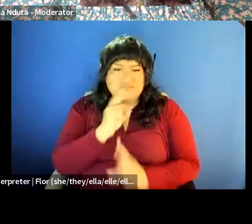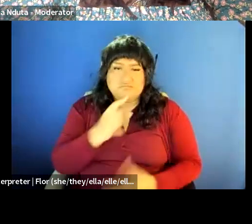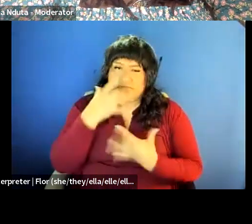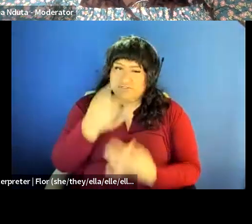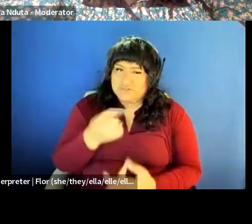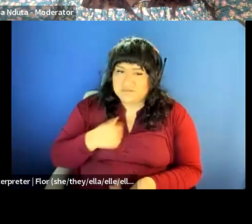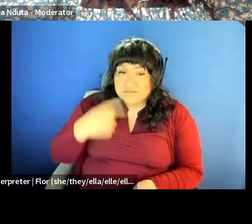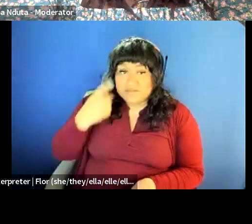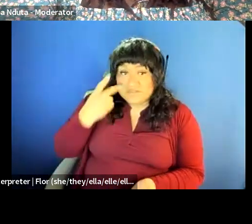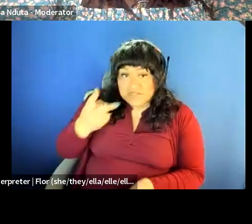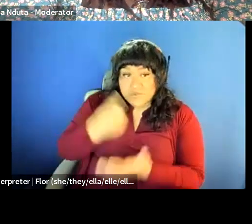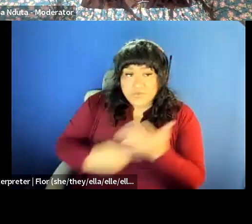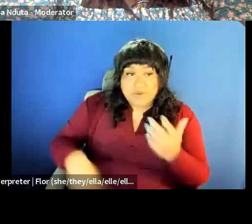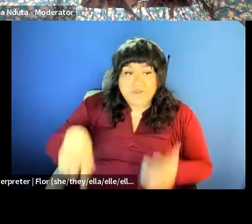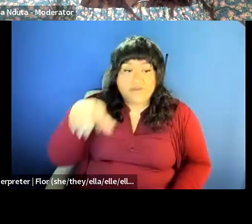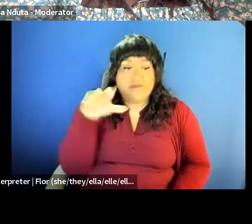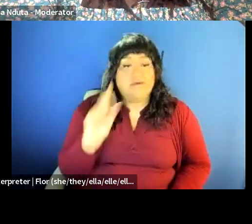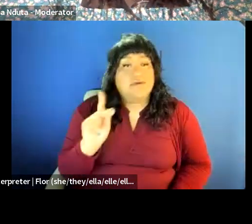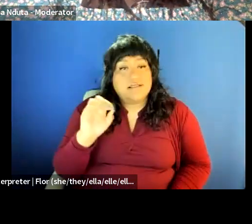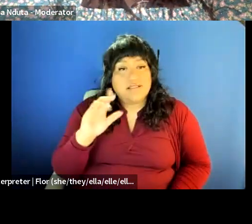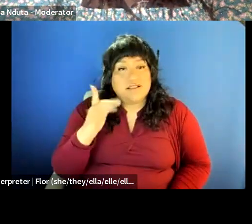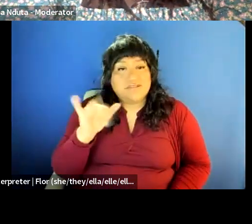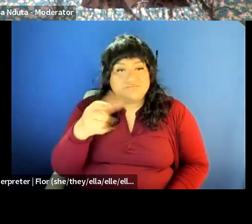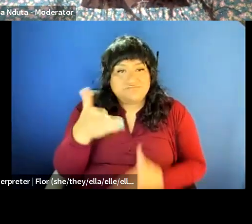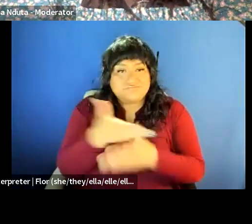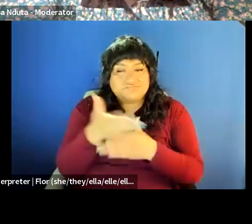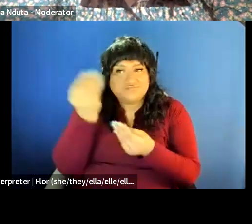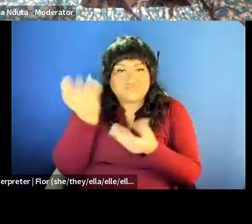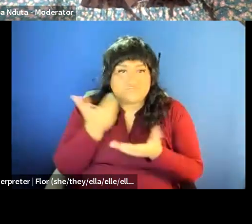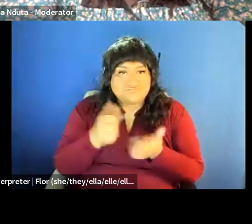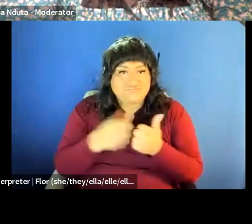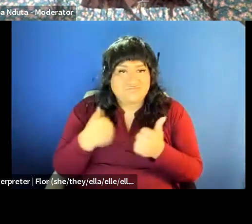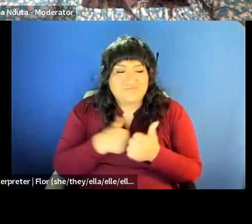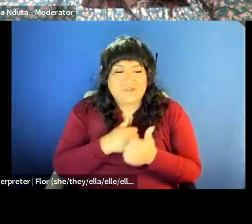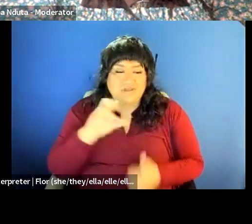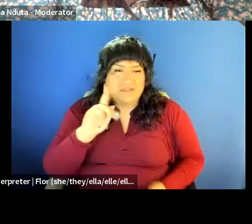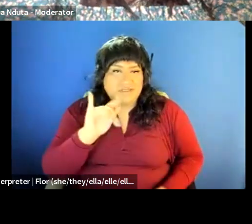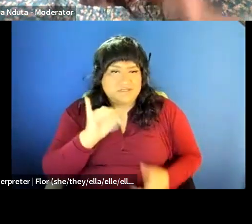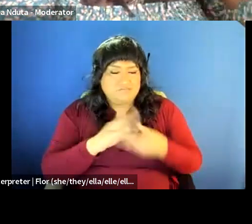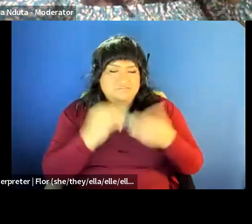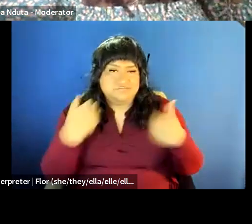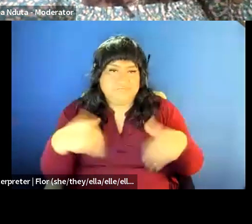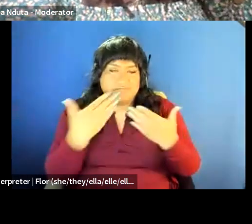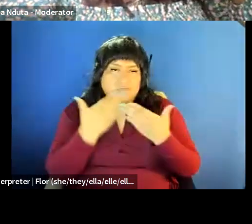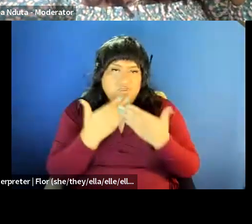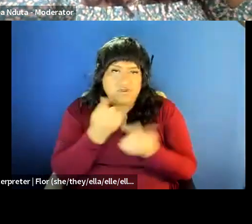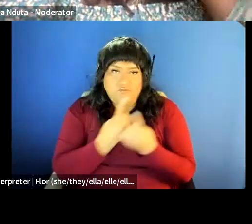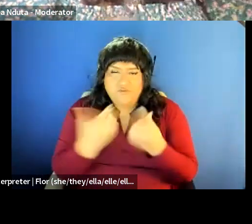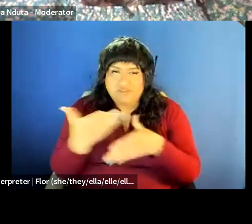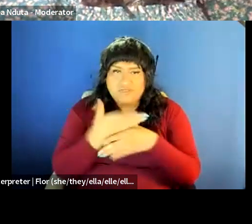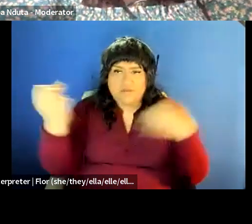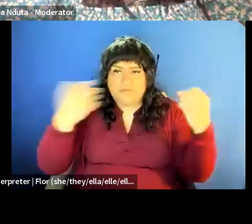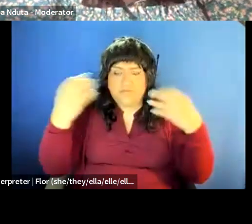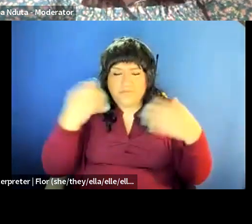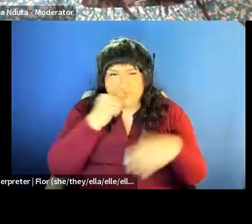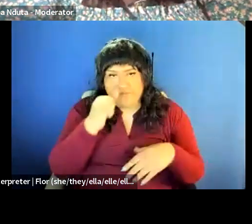Kelechi has to share with us. Well, thank you everyone who shared. And it's also so important to hear these